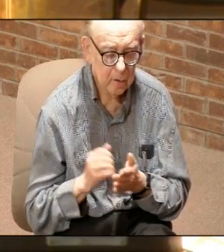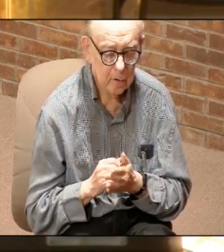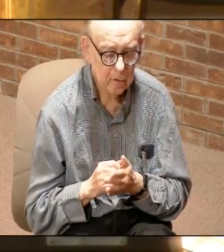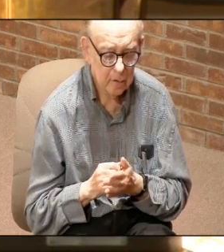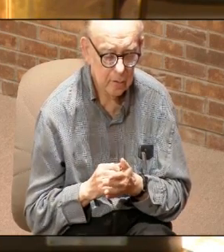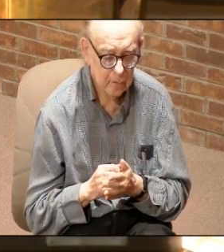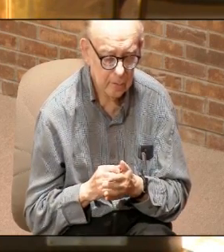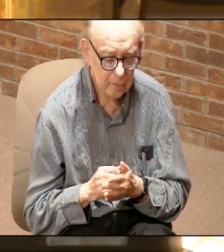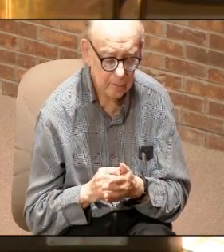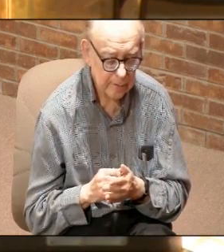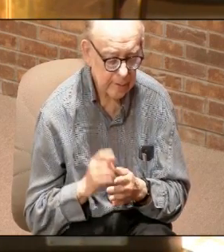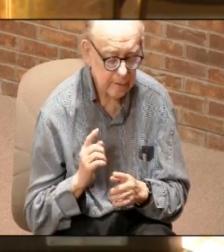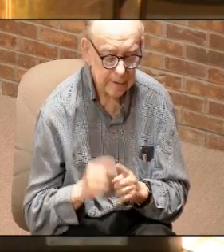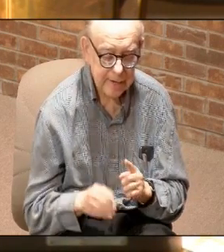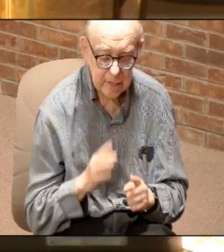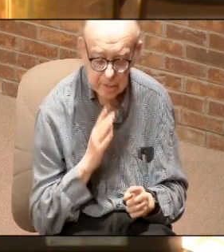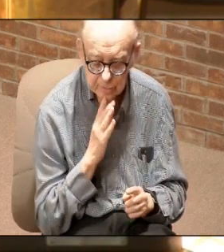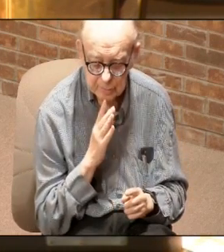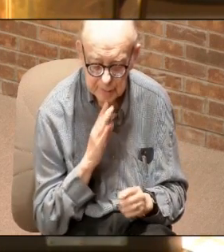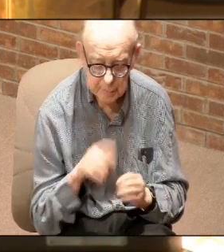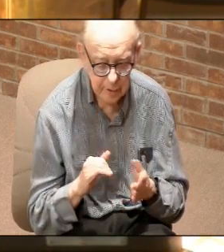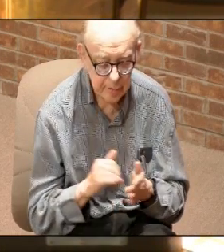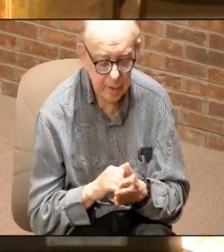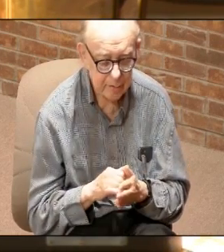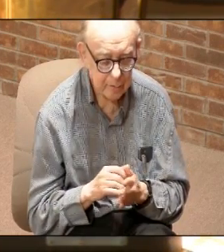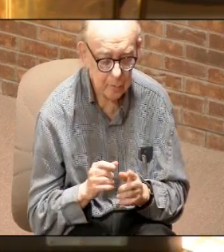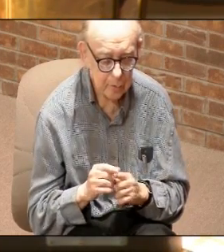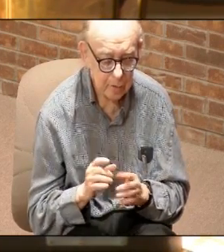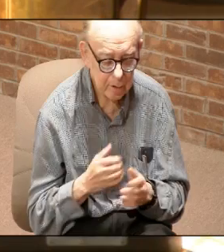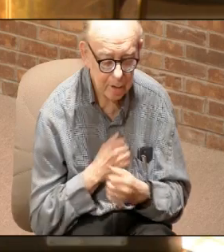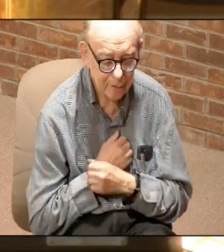is unspeakable.